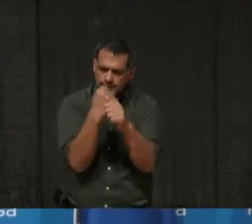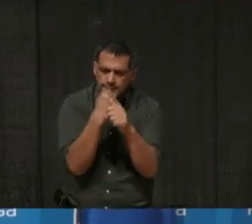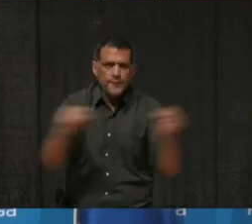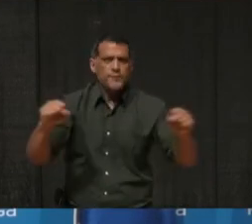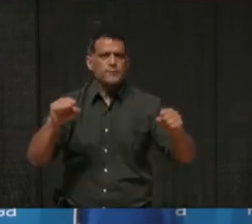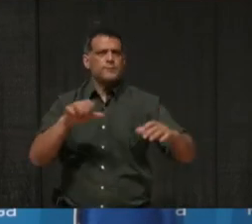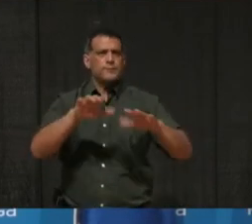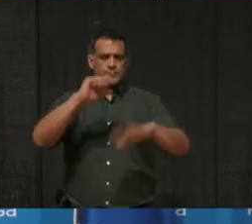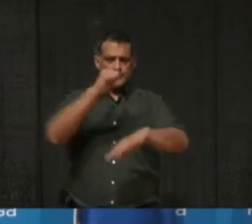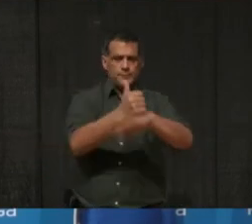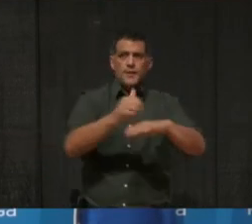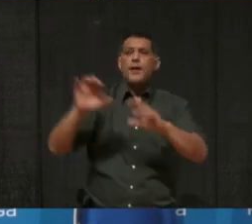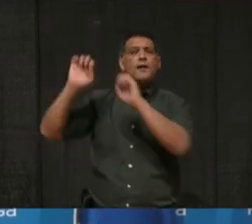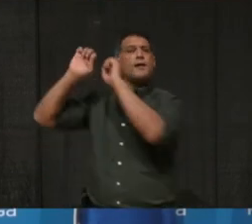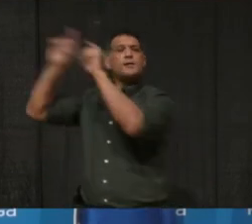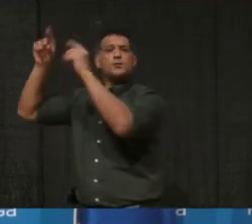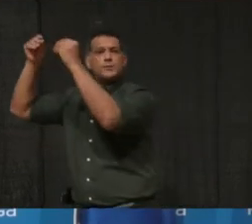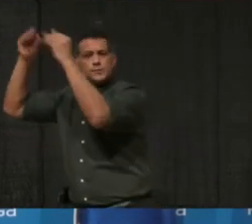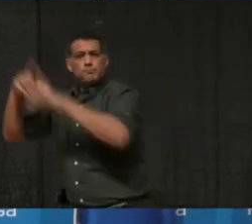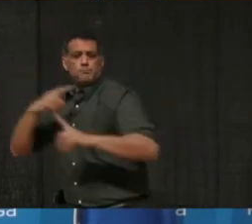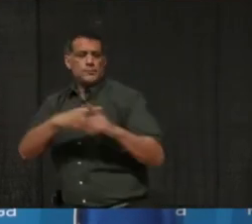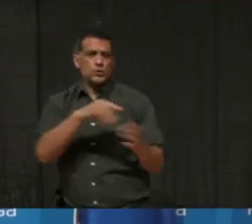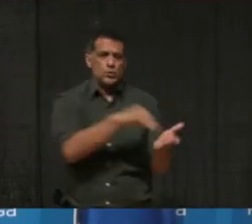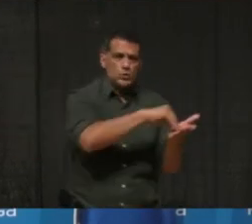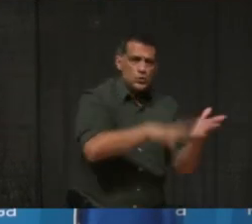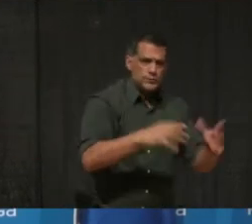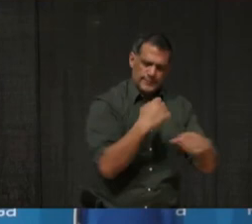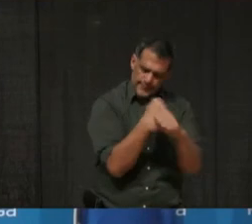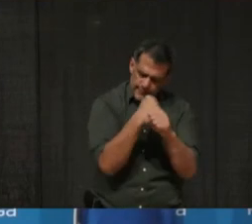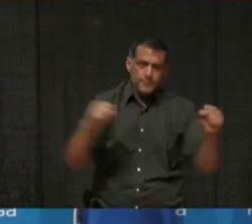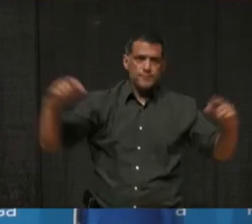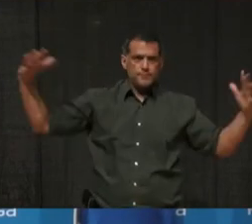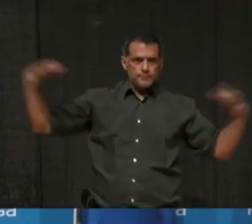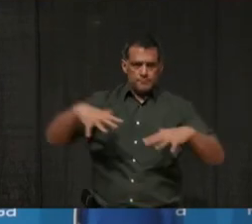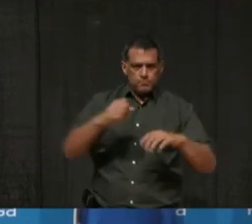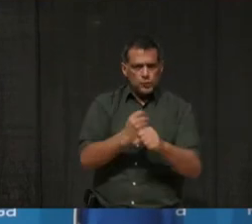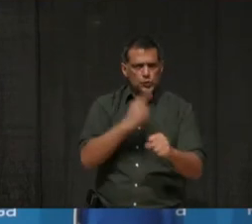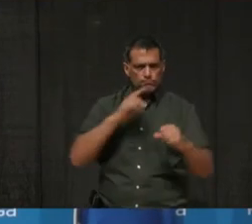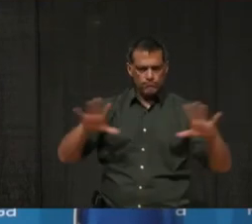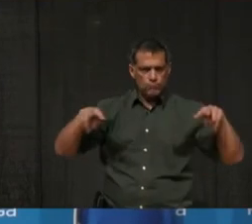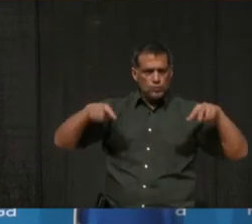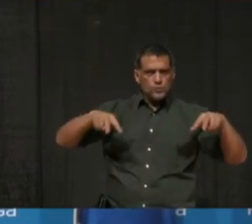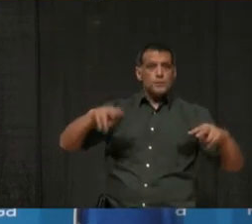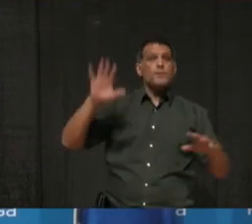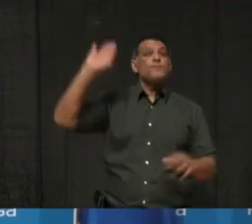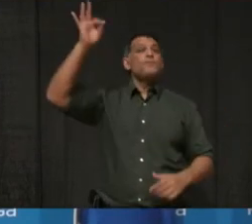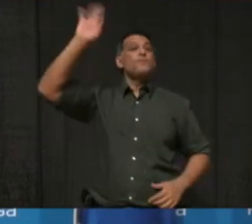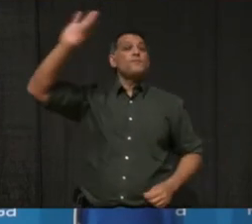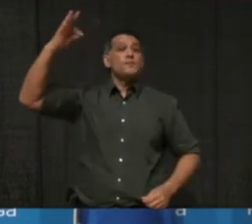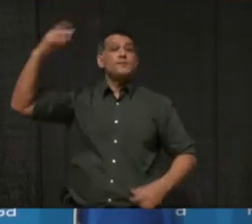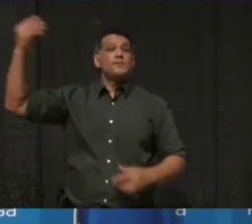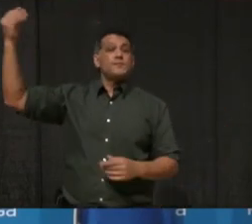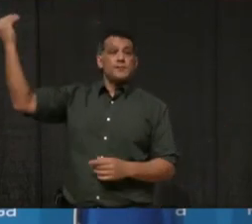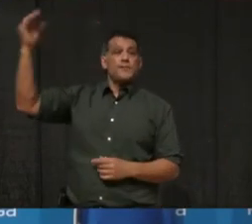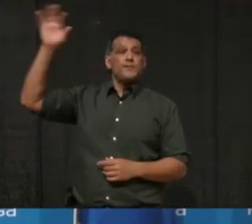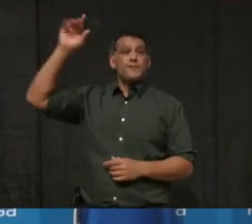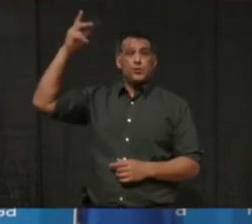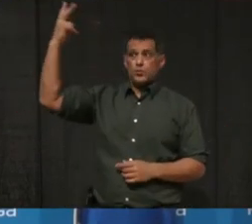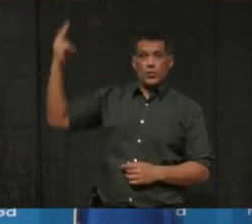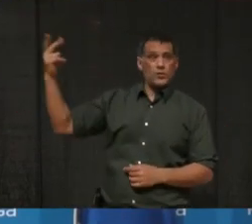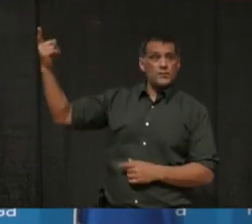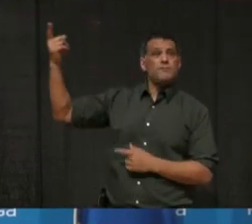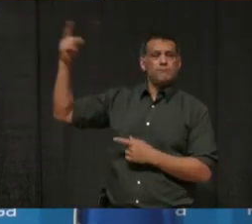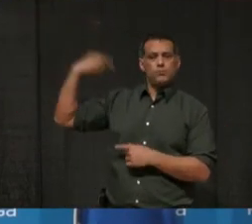our educators safe. We're also calling on the Government of Canada and Ontario, in consultation with